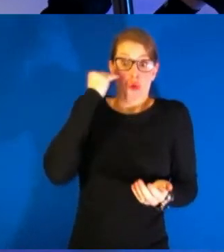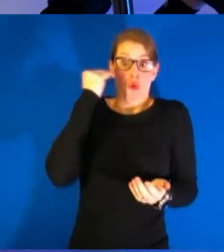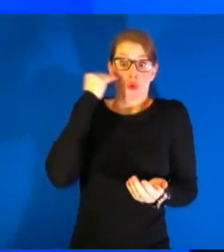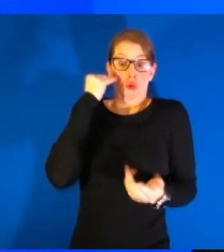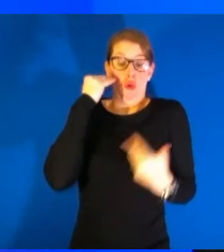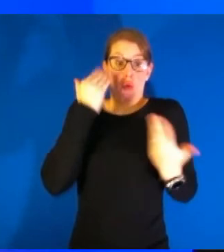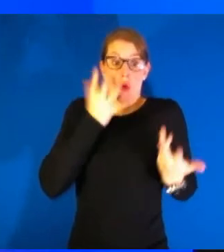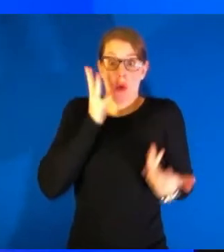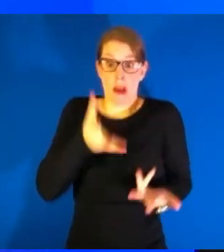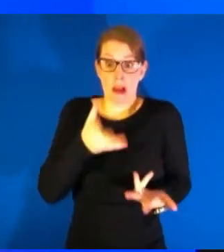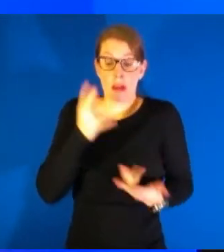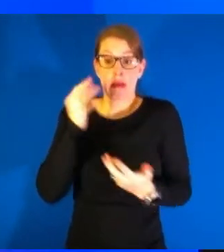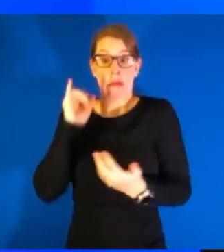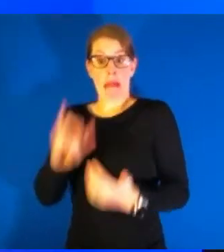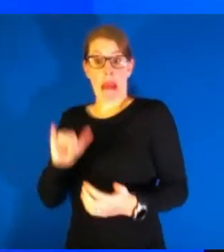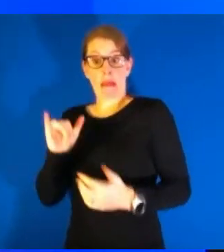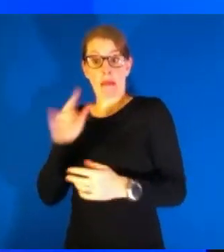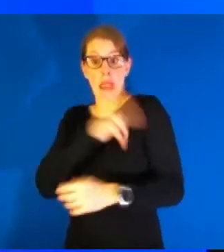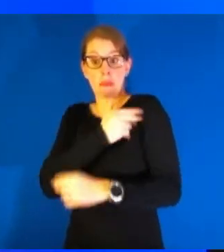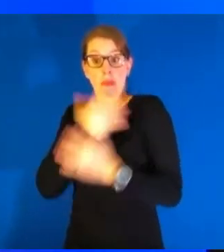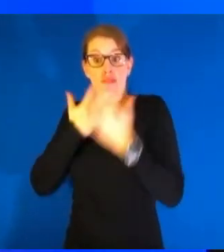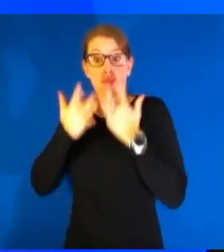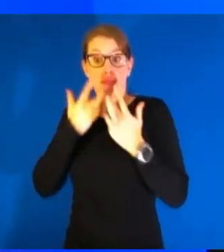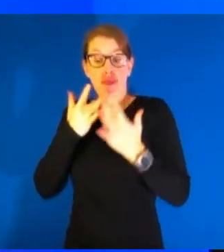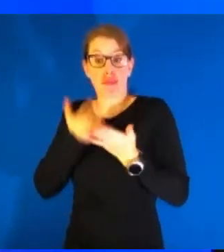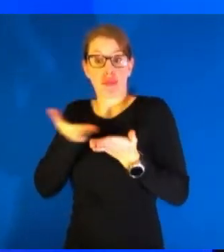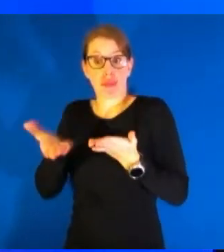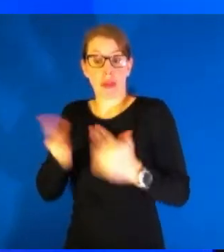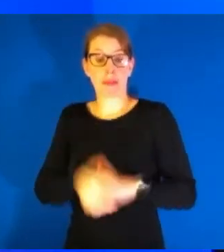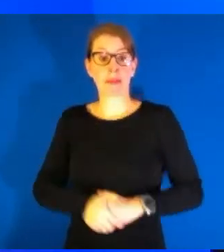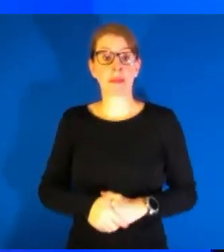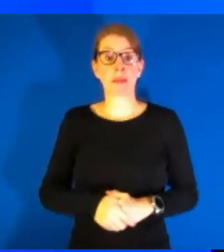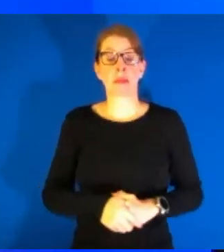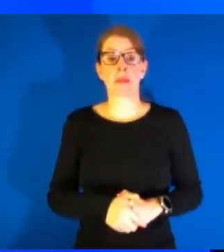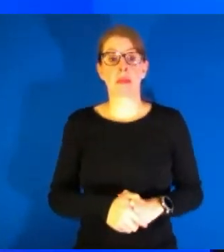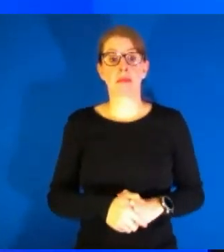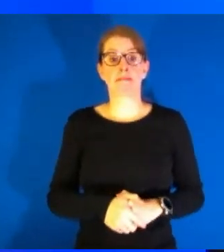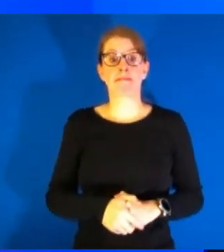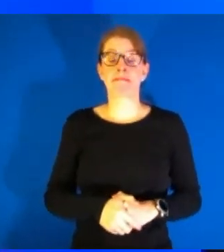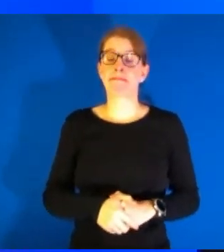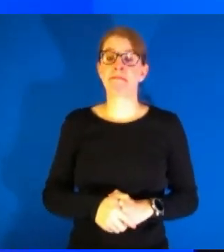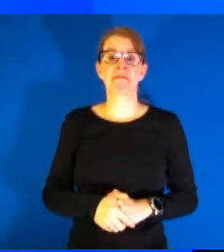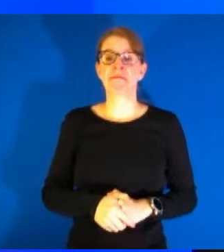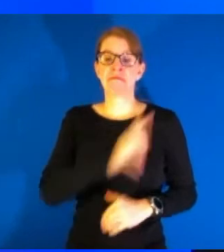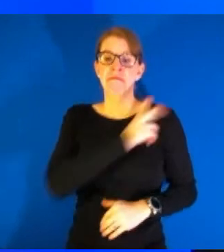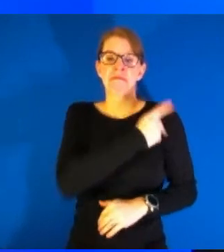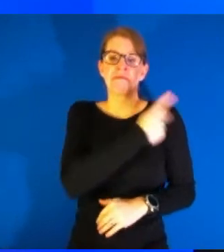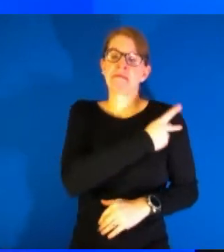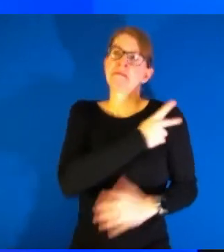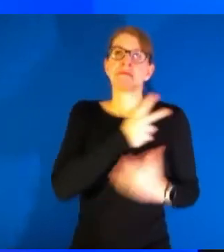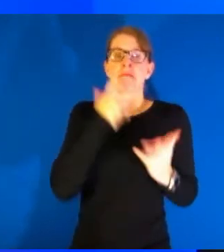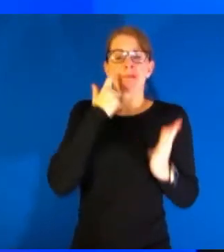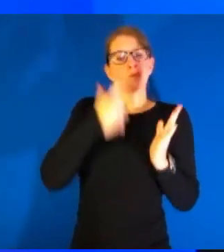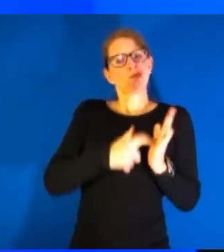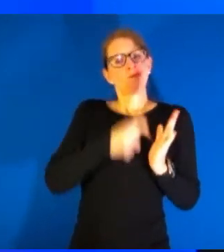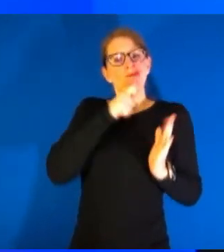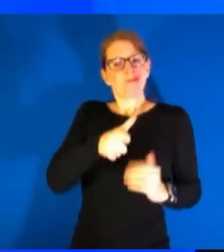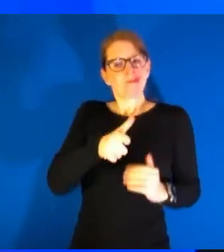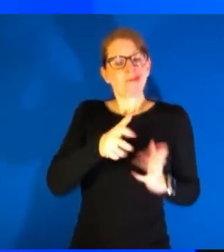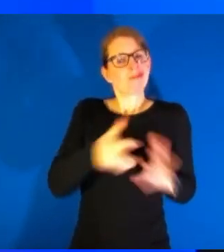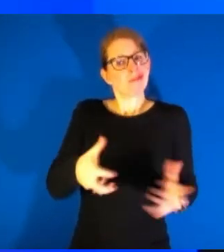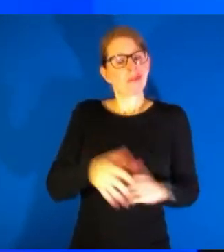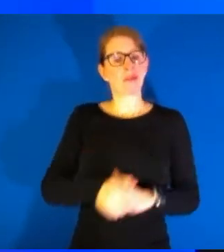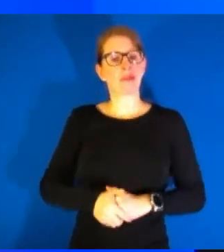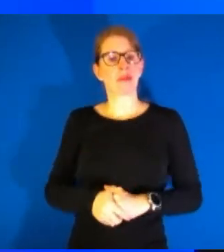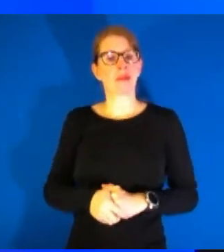end? So essentially, not really much, because it's the proverbial duck on the